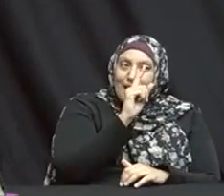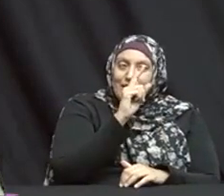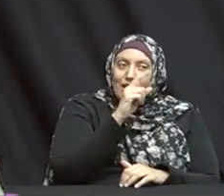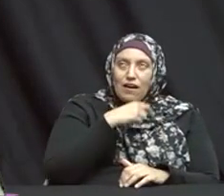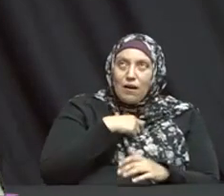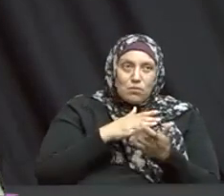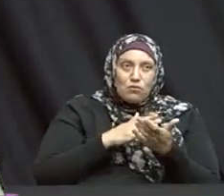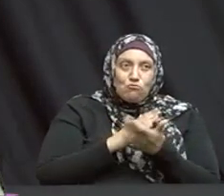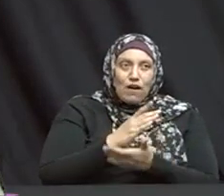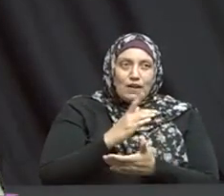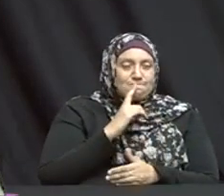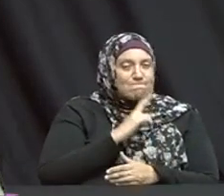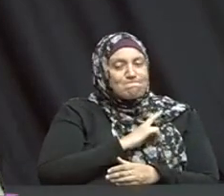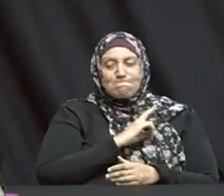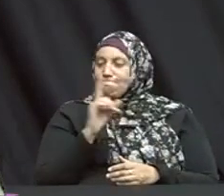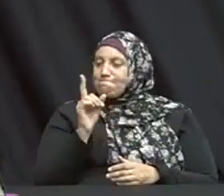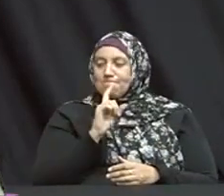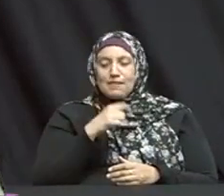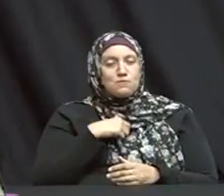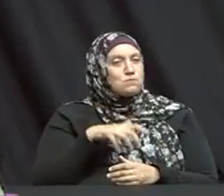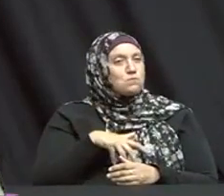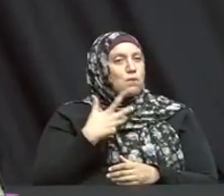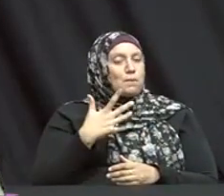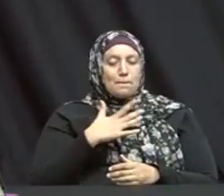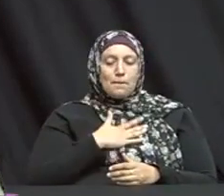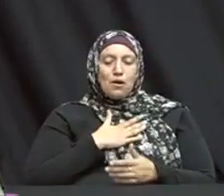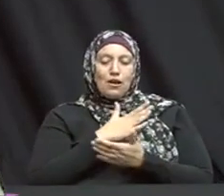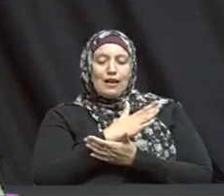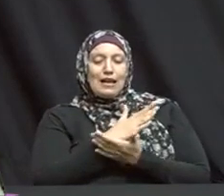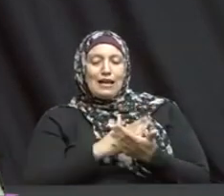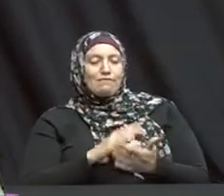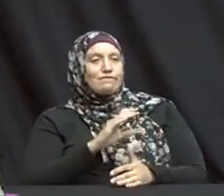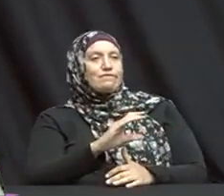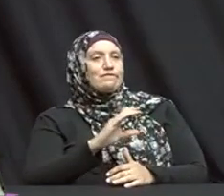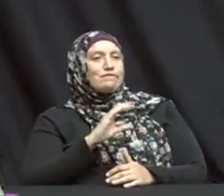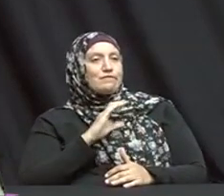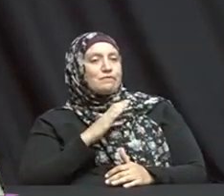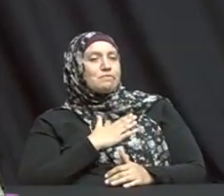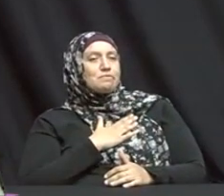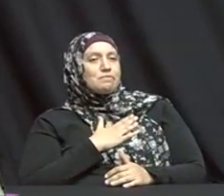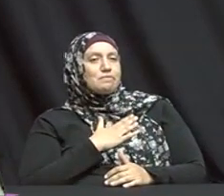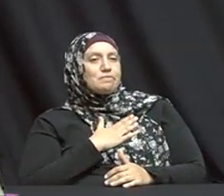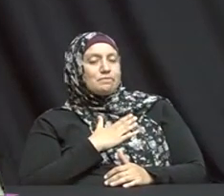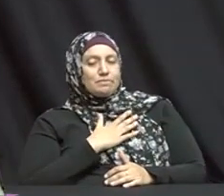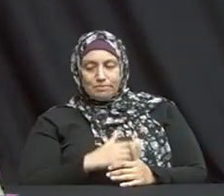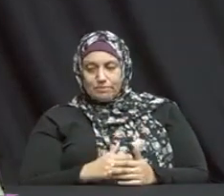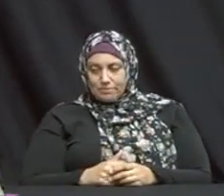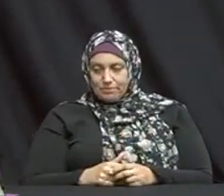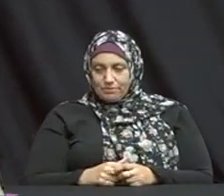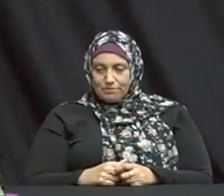no, I don't care about that. It's my haq, it's my right. I want to keep it to myself. I understand. But we are talking